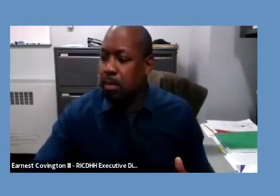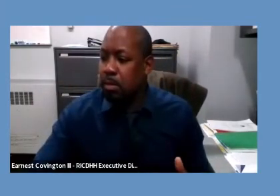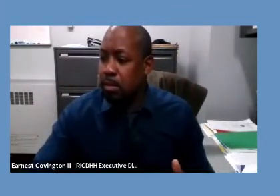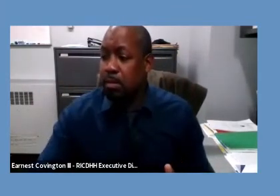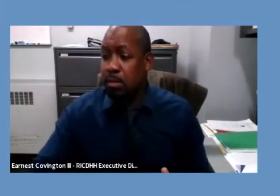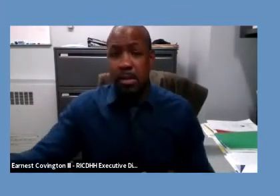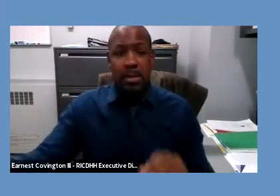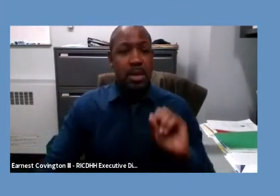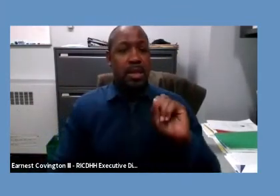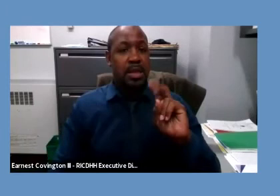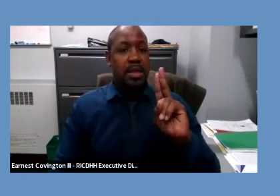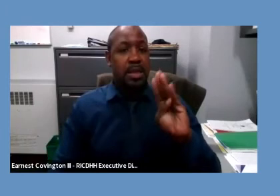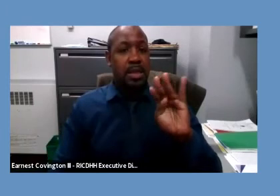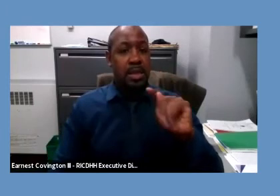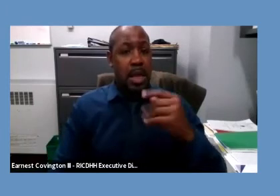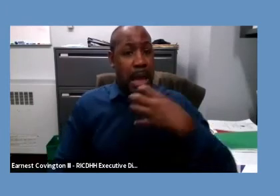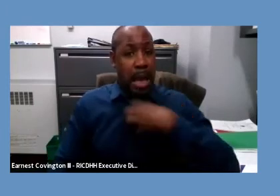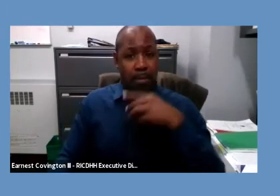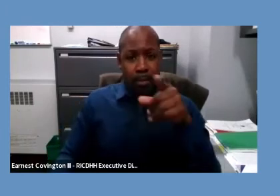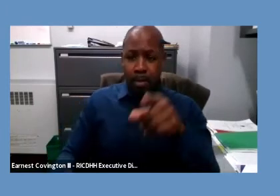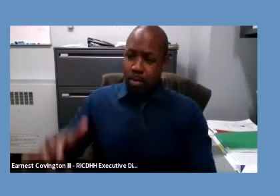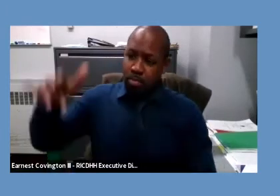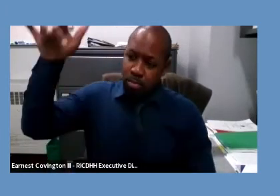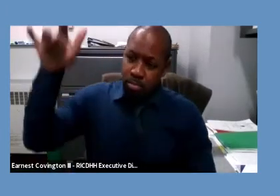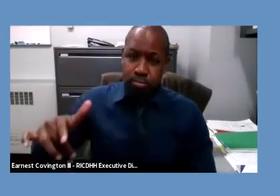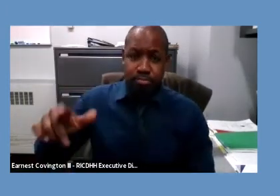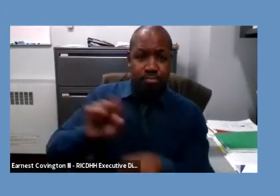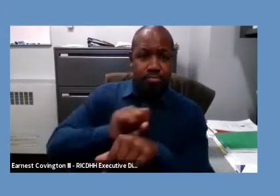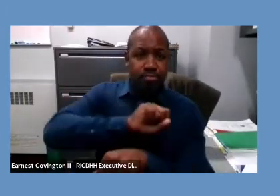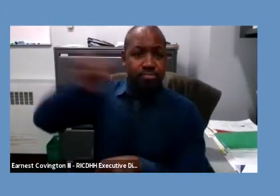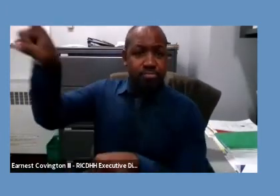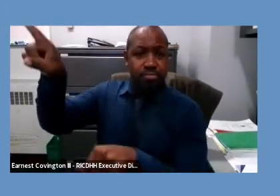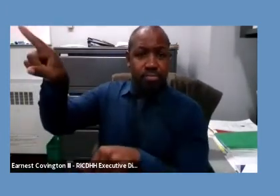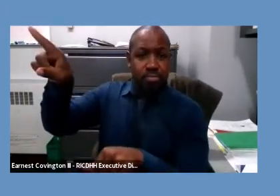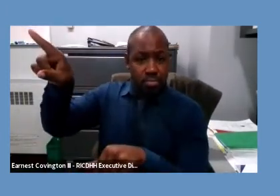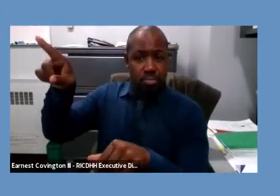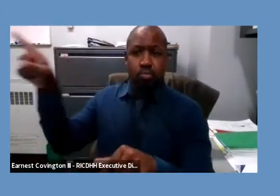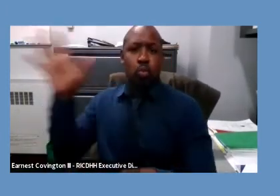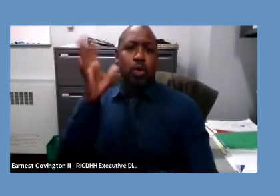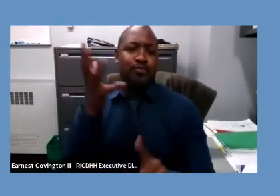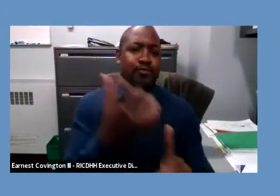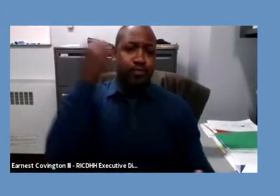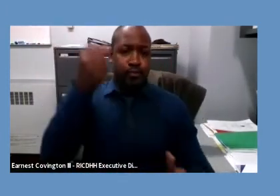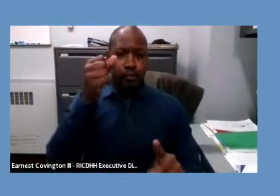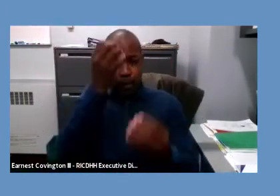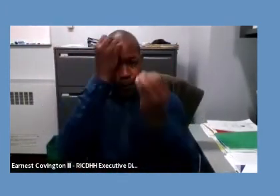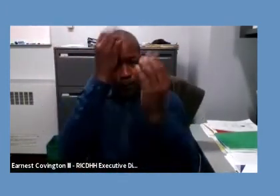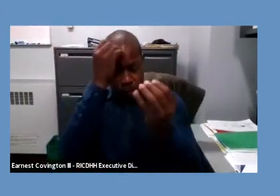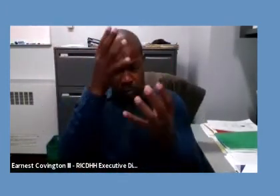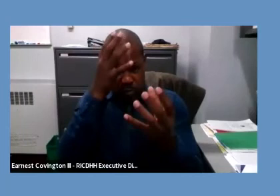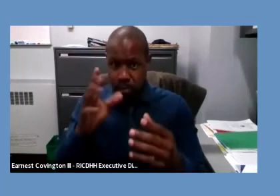that. And at the bottom, you would hit submit complaint and hit submit.